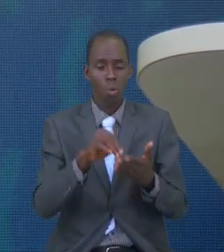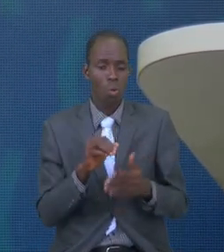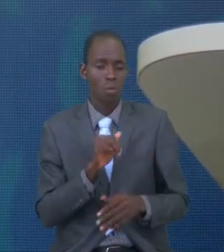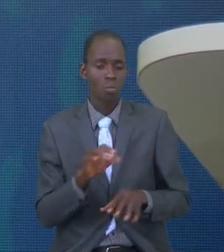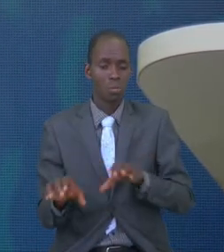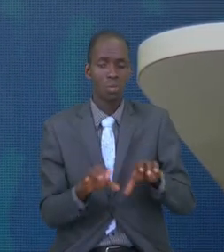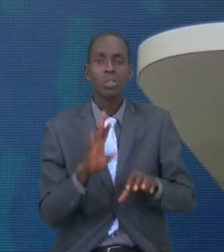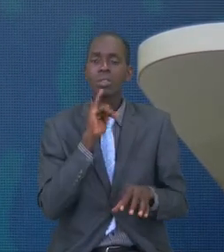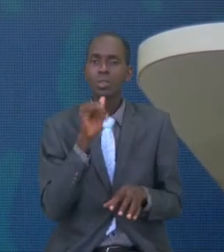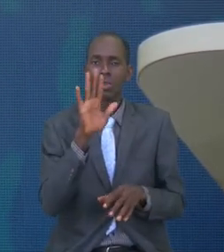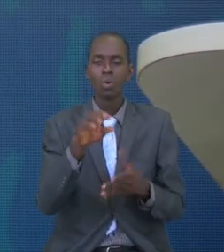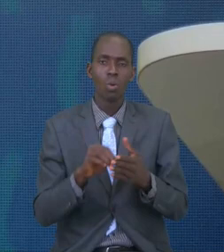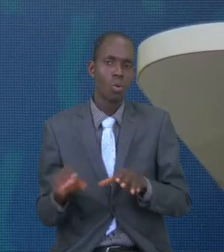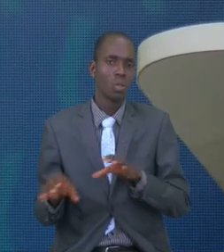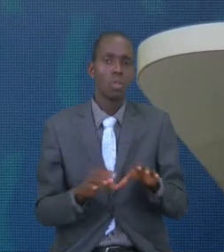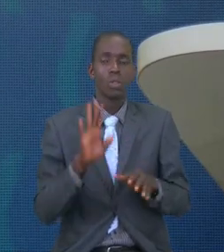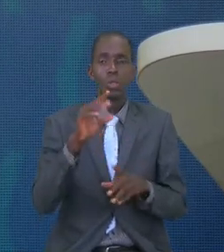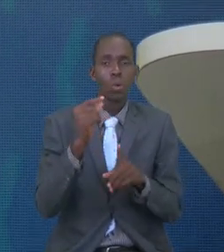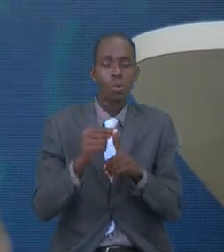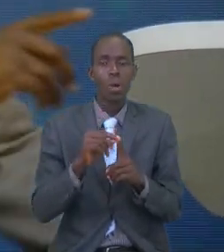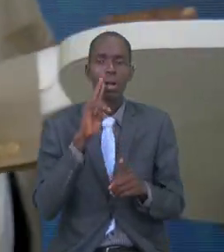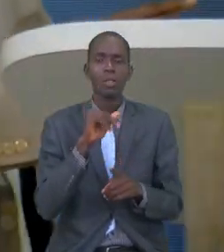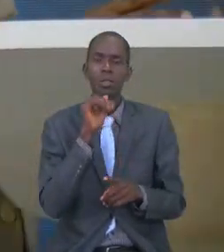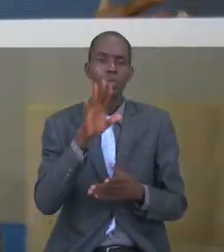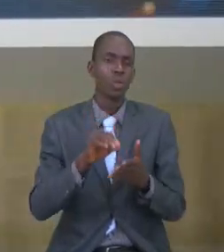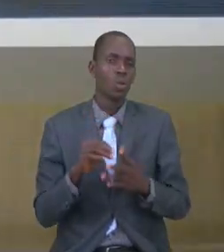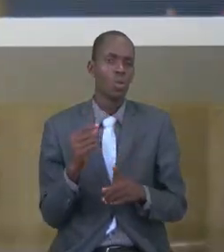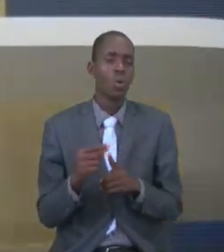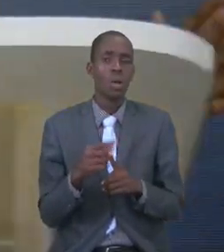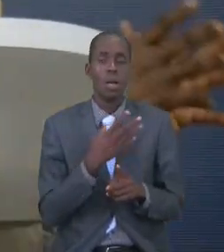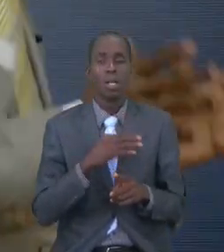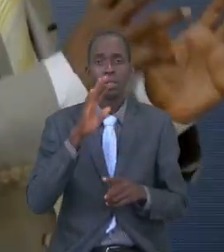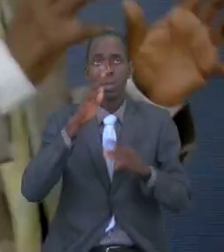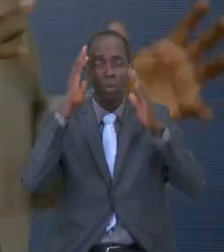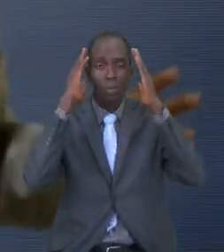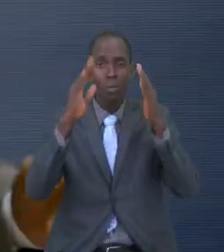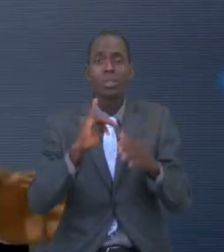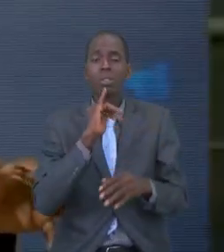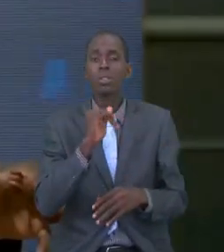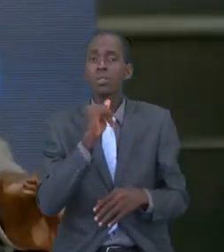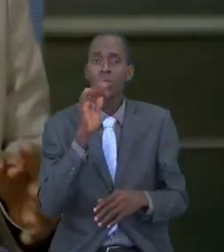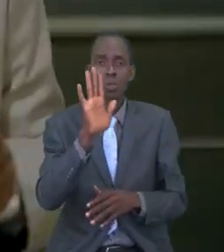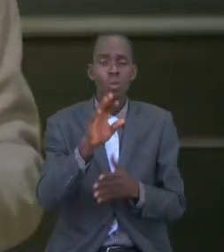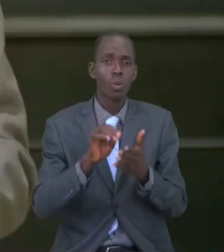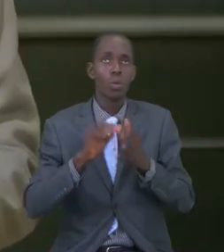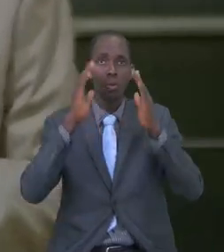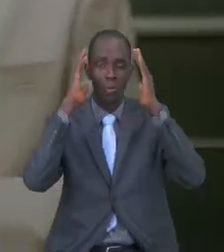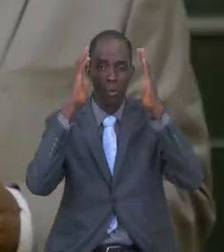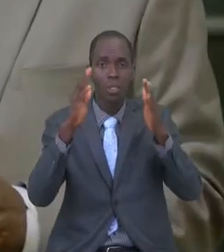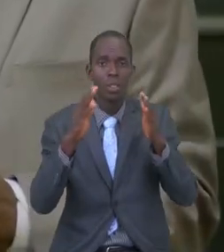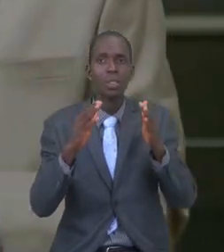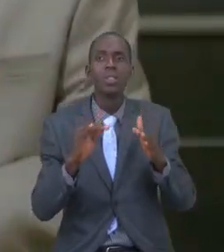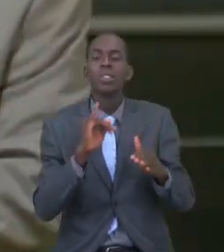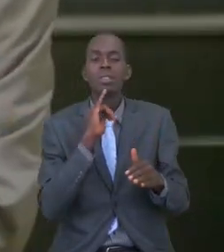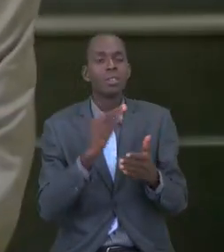Your utterances are not your utterances. And your focus is not your focus, is